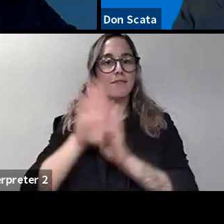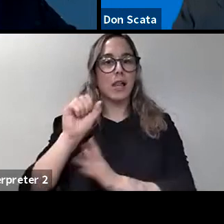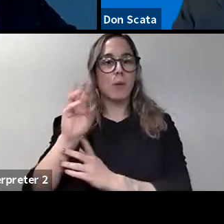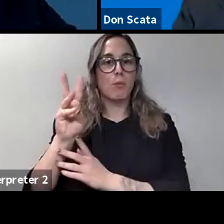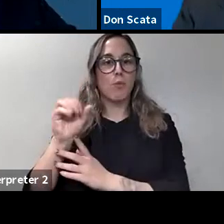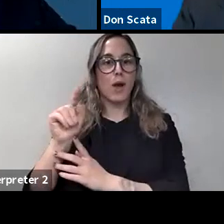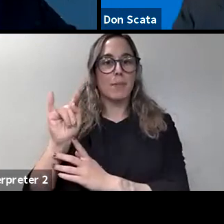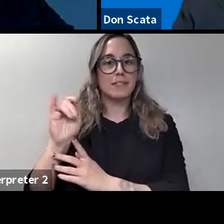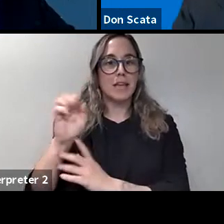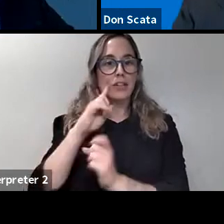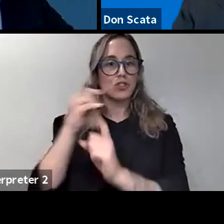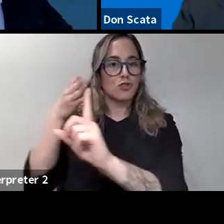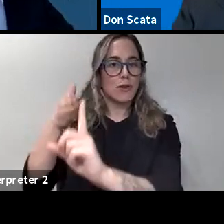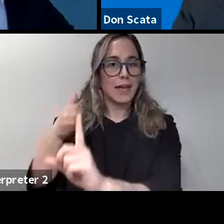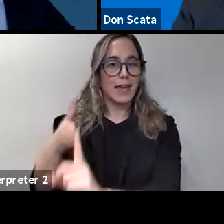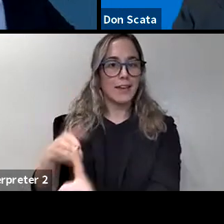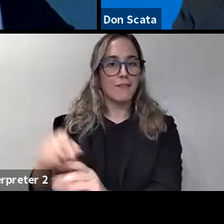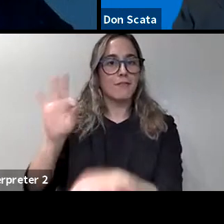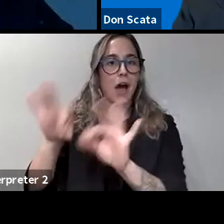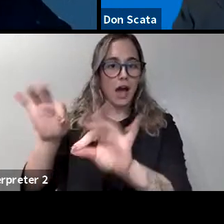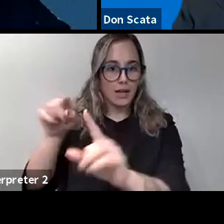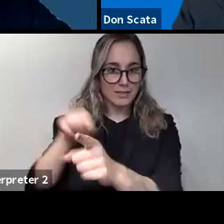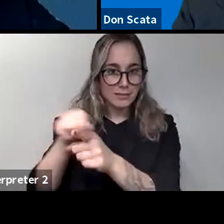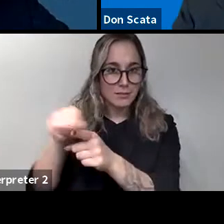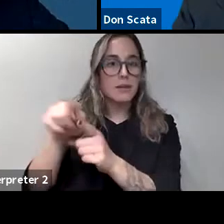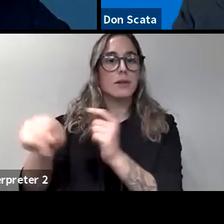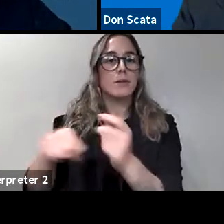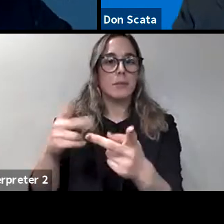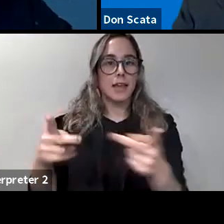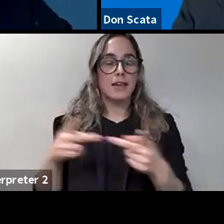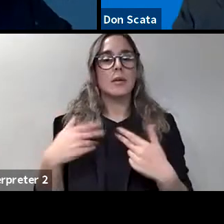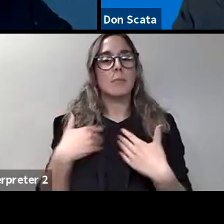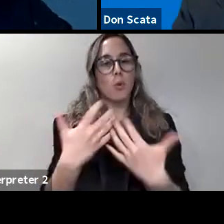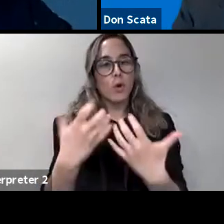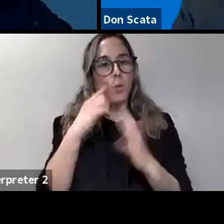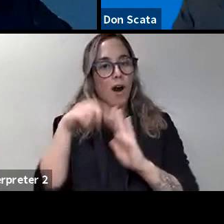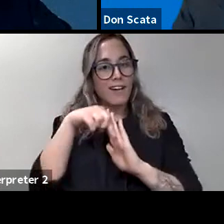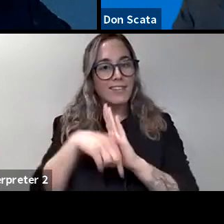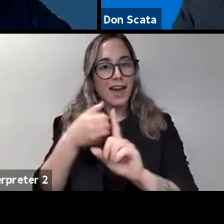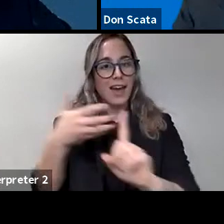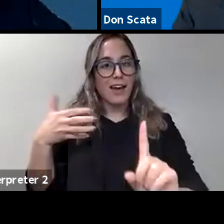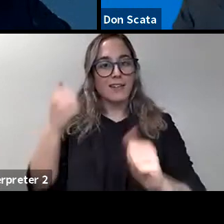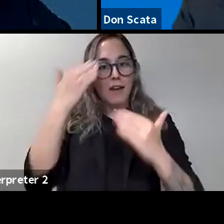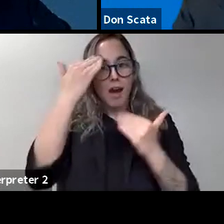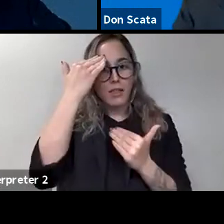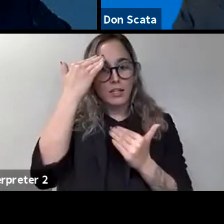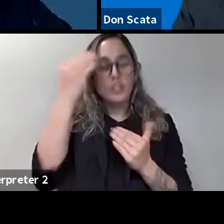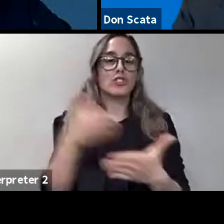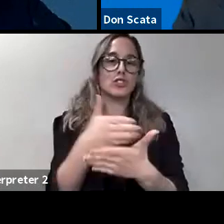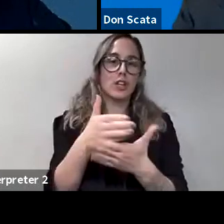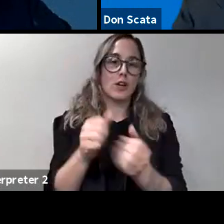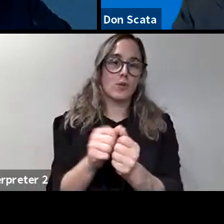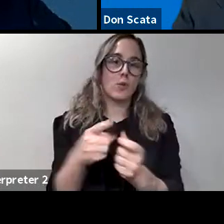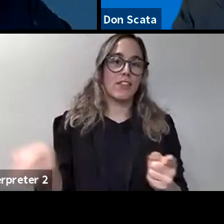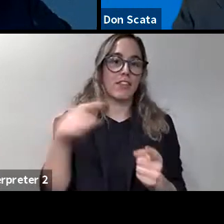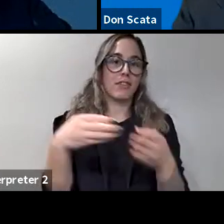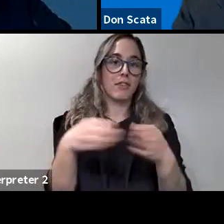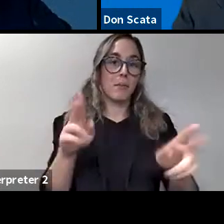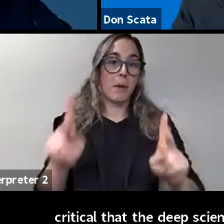it's critical that the deep scientific knowledge be shared with the public, and that's in this very lengthy report.